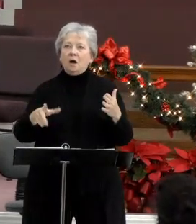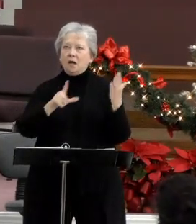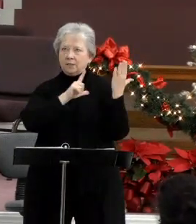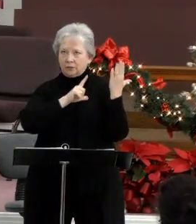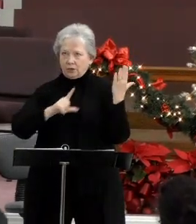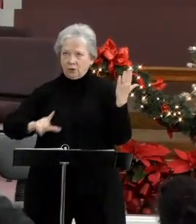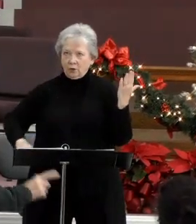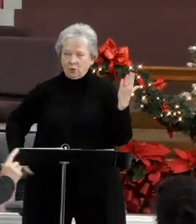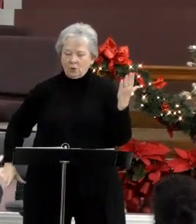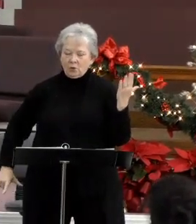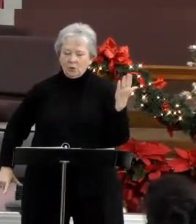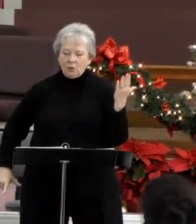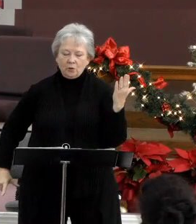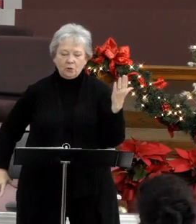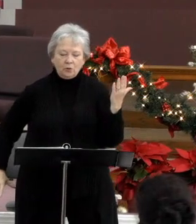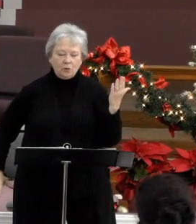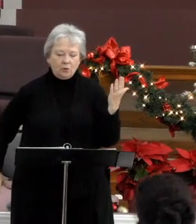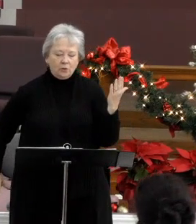Christ the